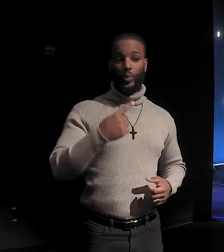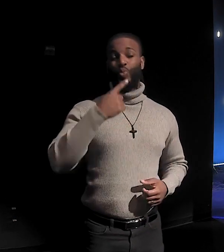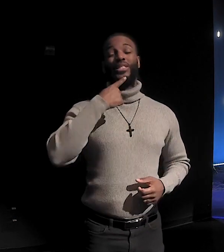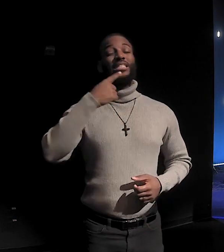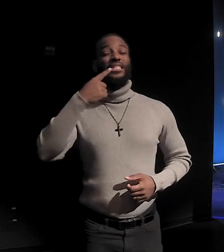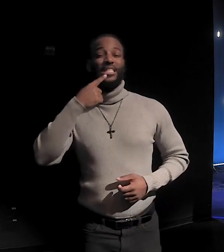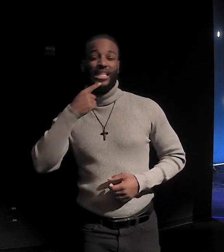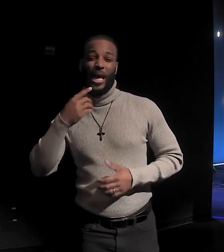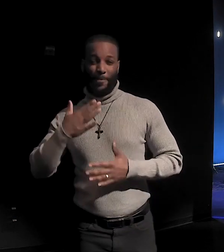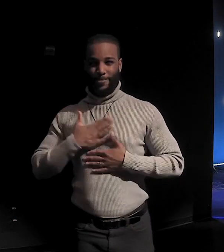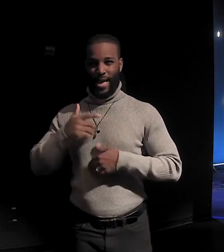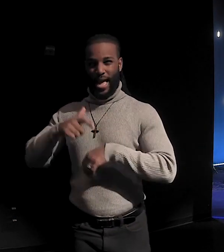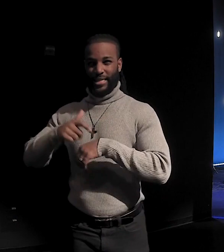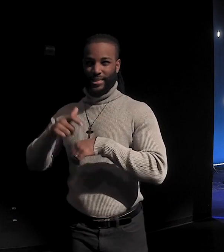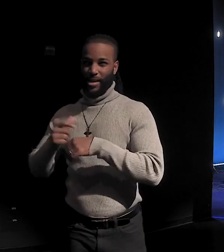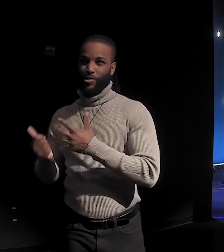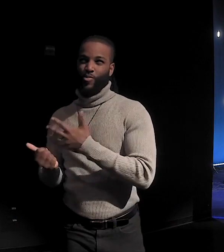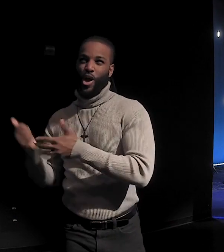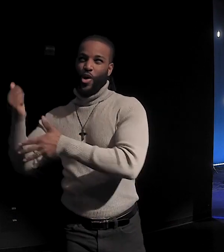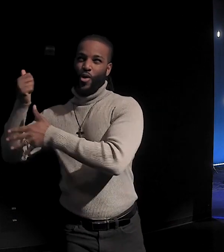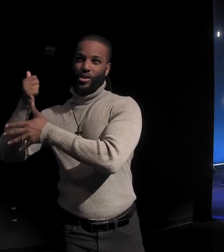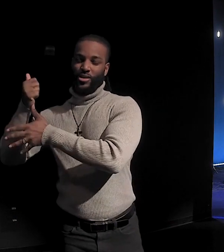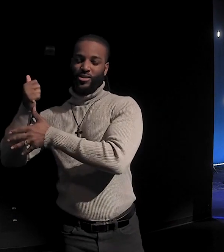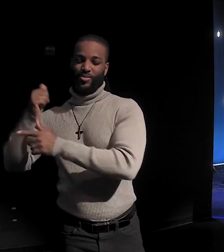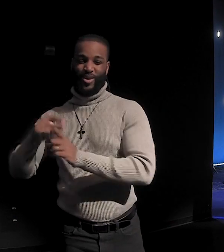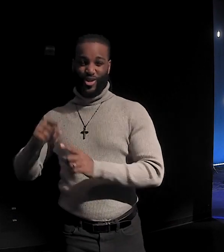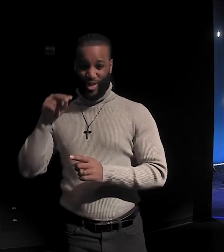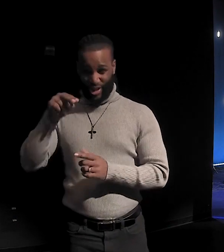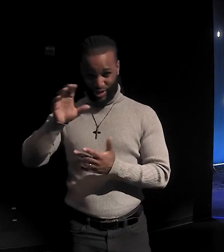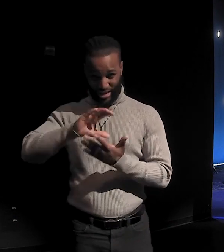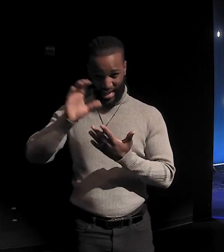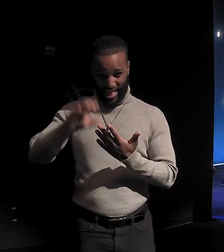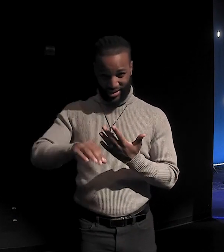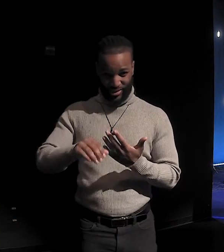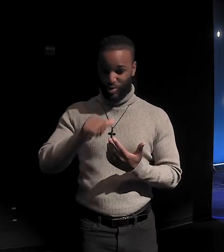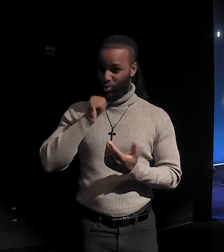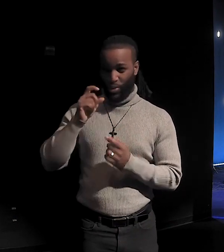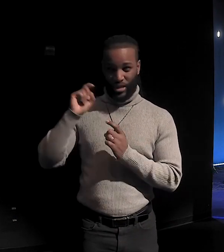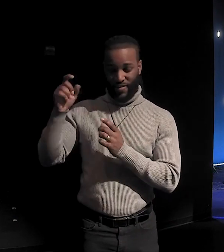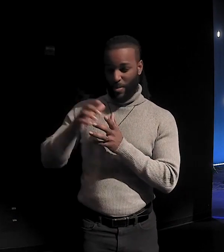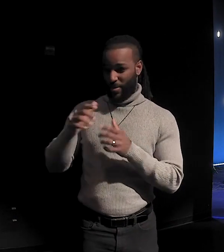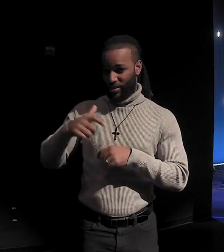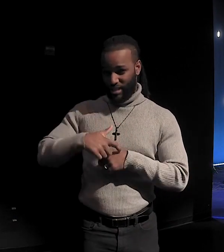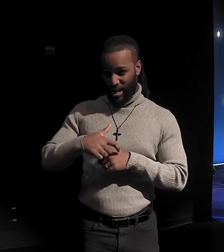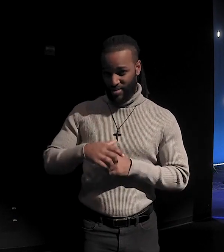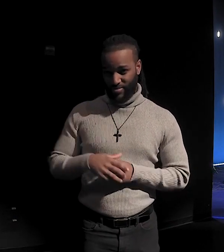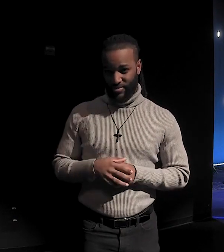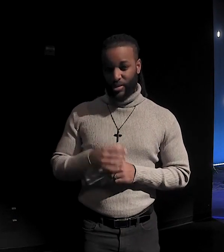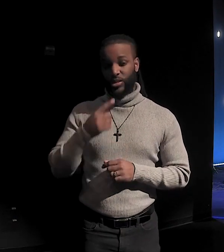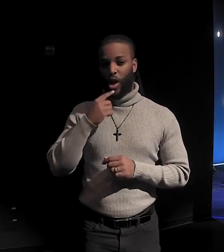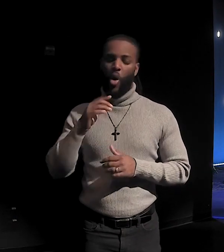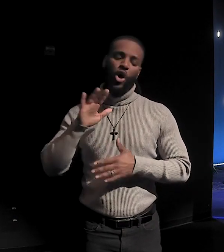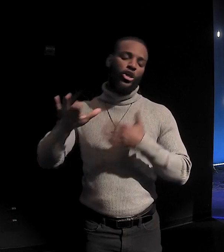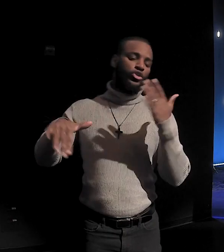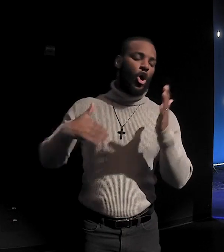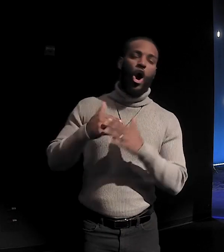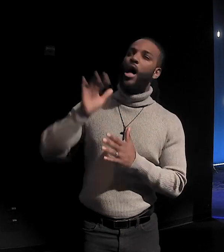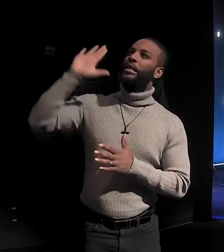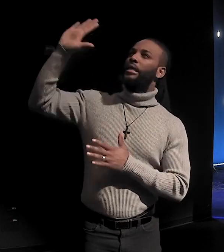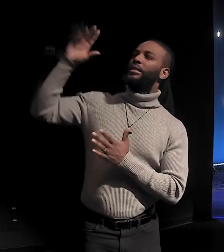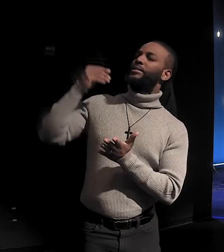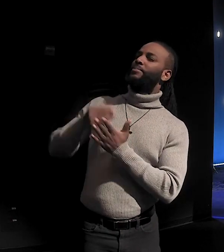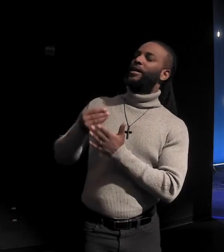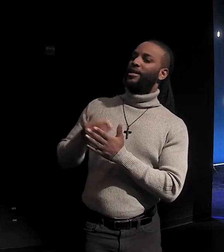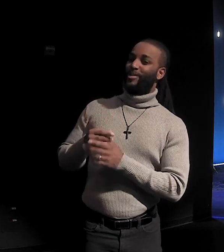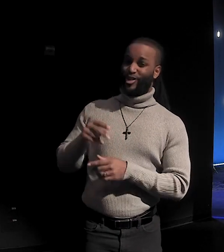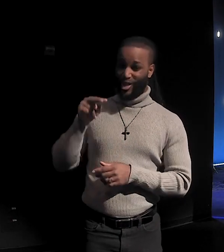my time is His time, but man, you look at your calendar, we barely give Him any time at all. We say, man, it's all His money, but